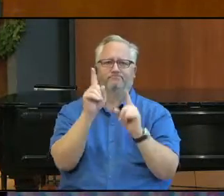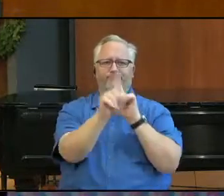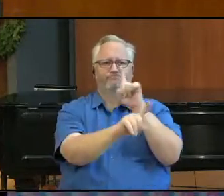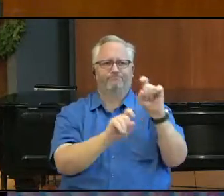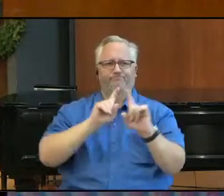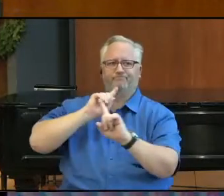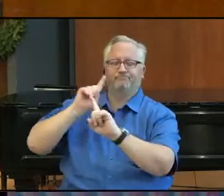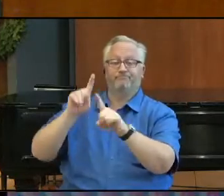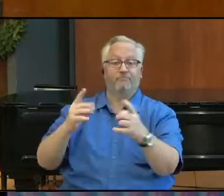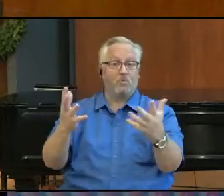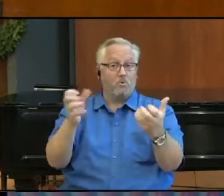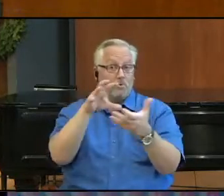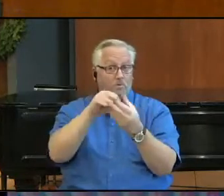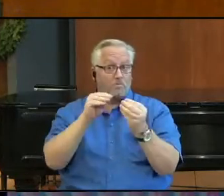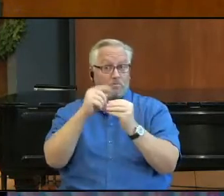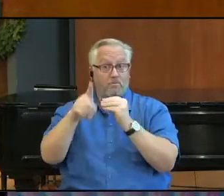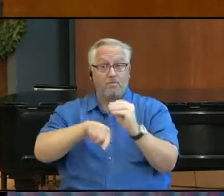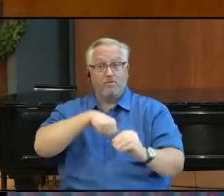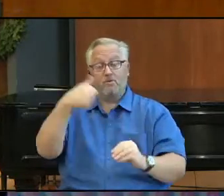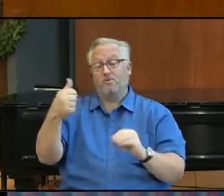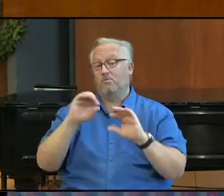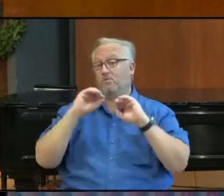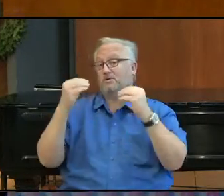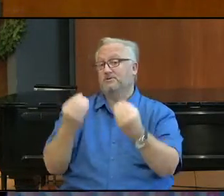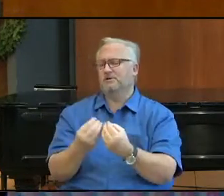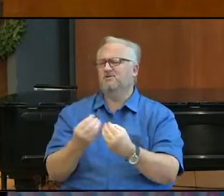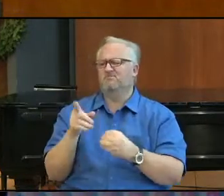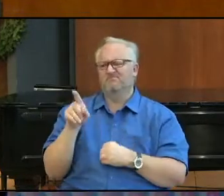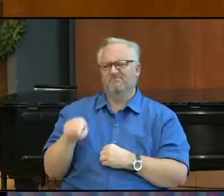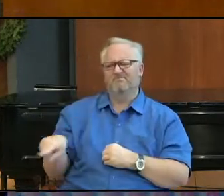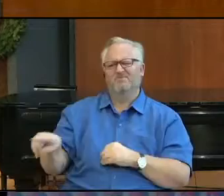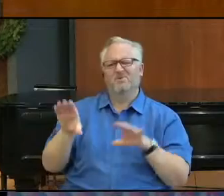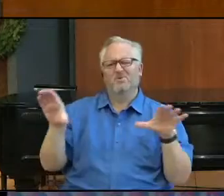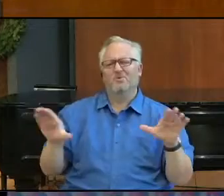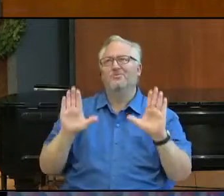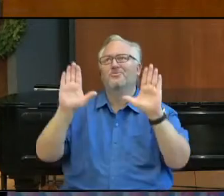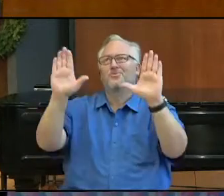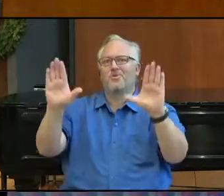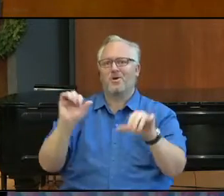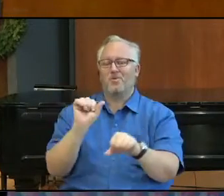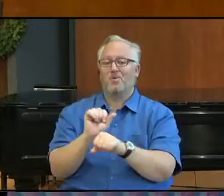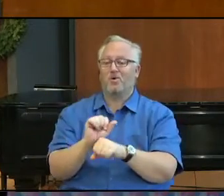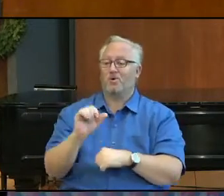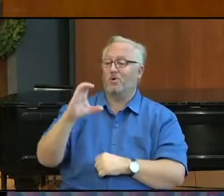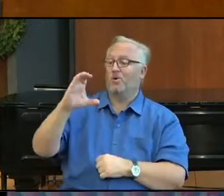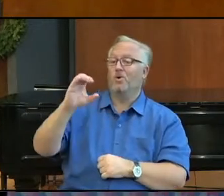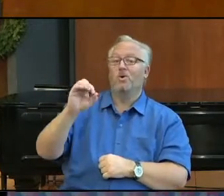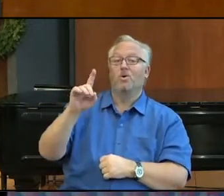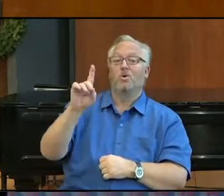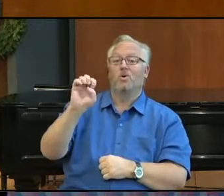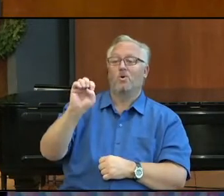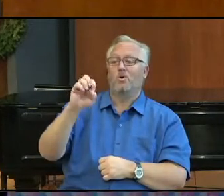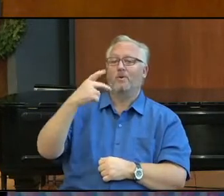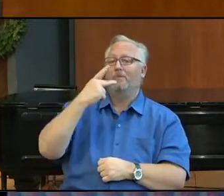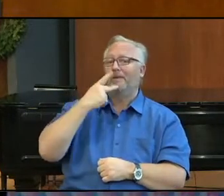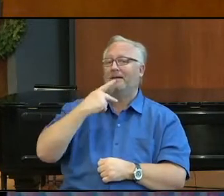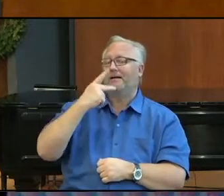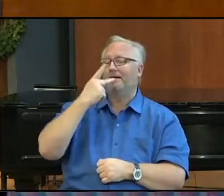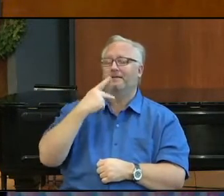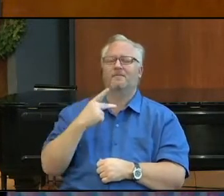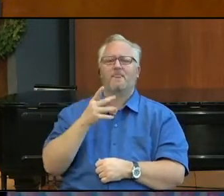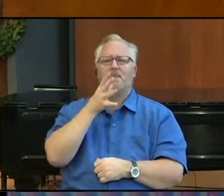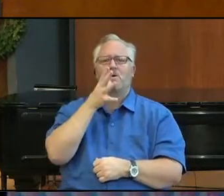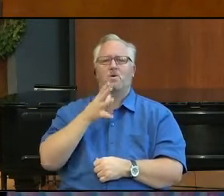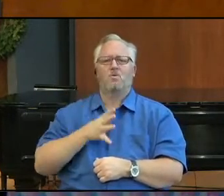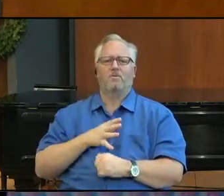If you would like to hear more about another organization doing great work in the world, Code Pink is an organization founded by